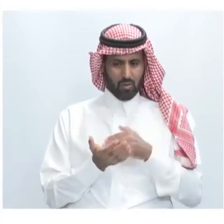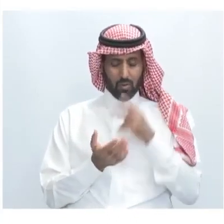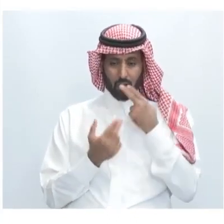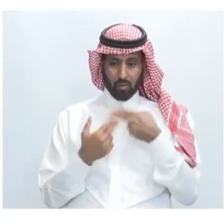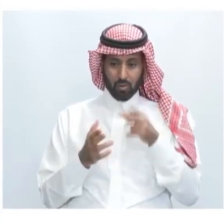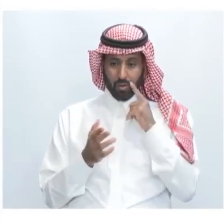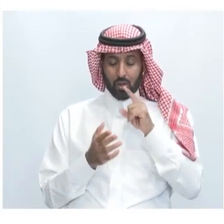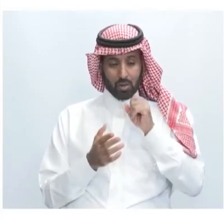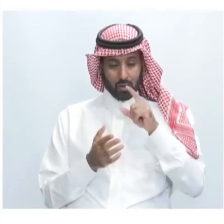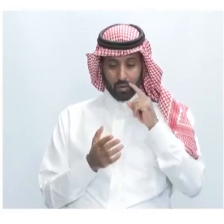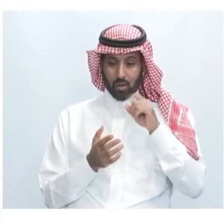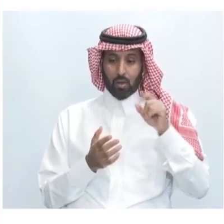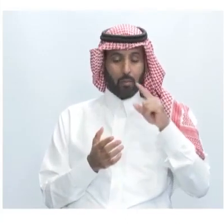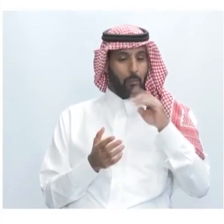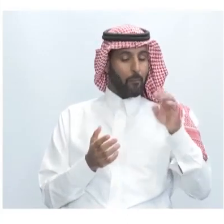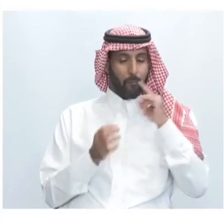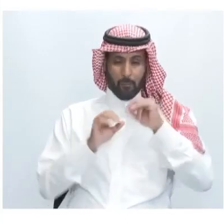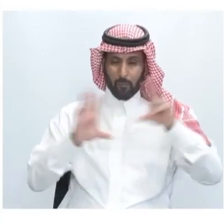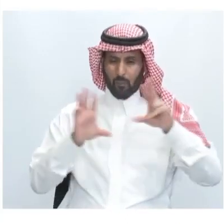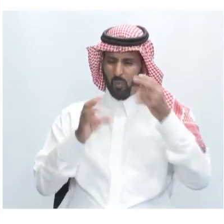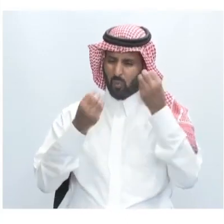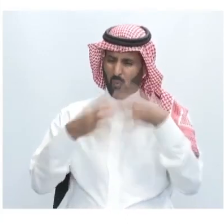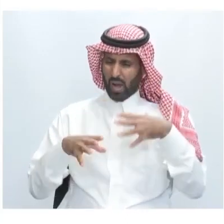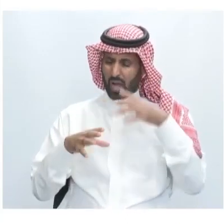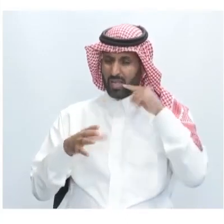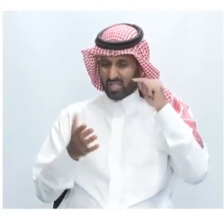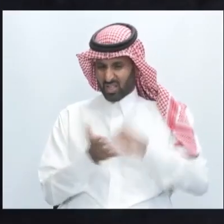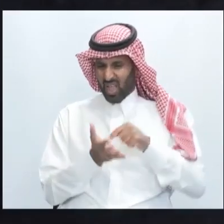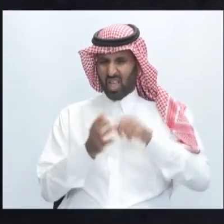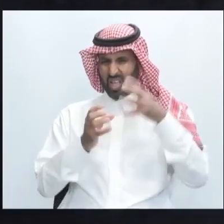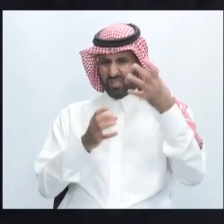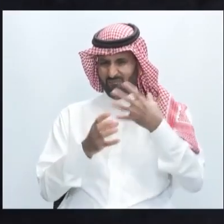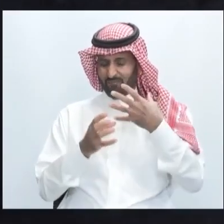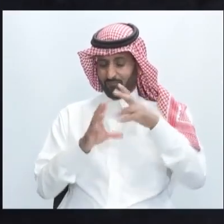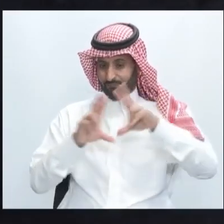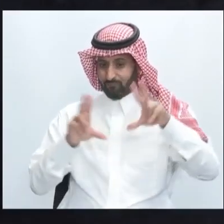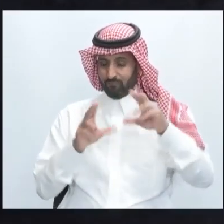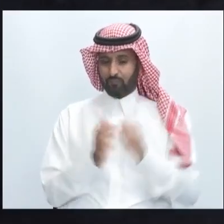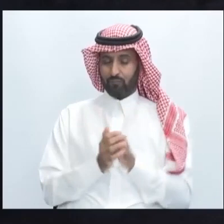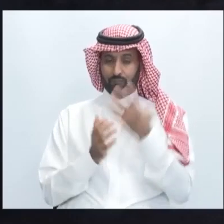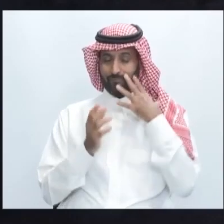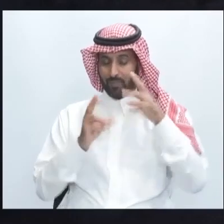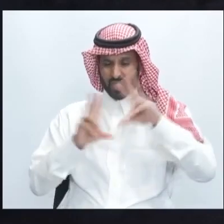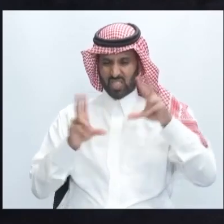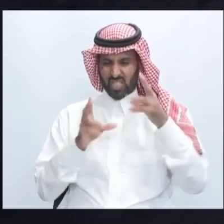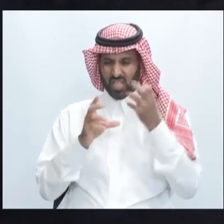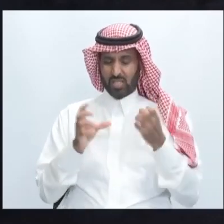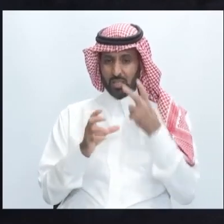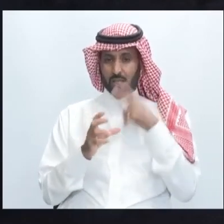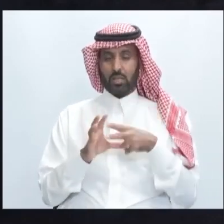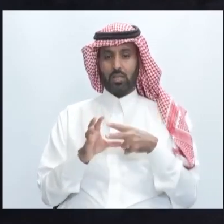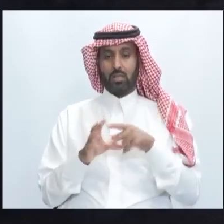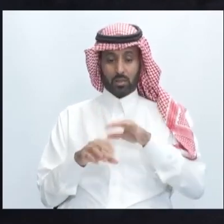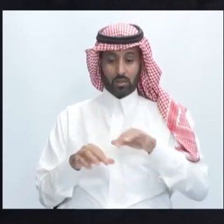as soon as I began the spell check, the screen froze. So this is a problem that happened to this person. The screen froze when he